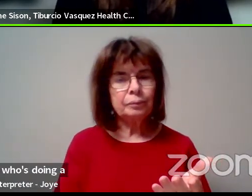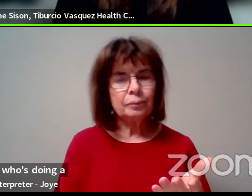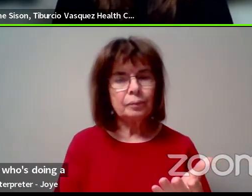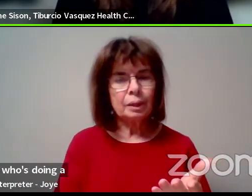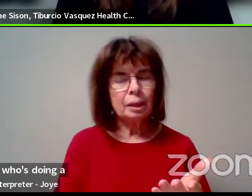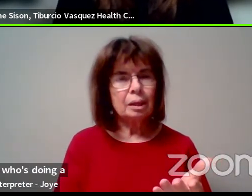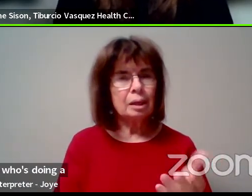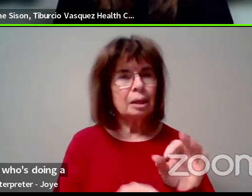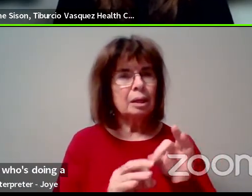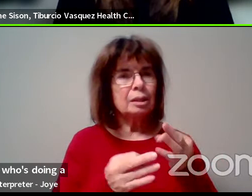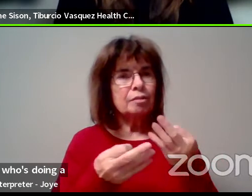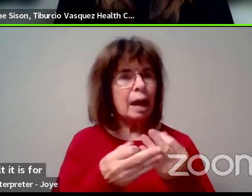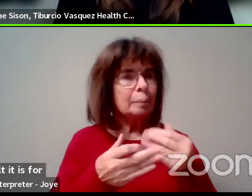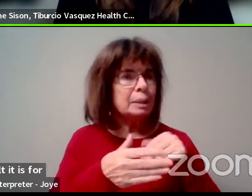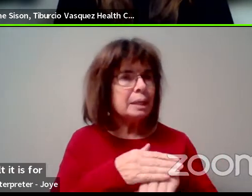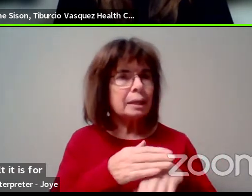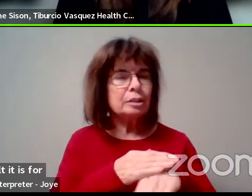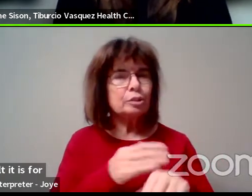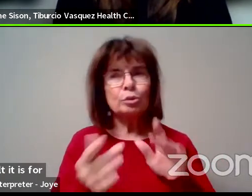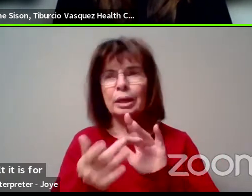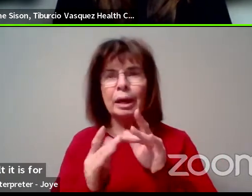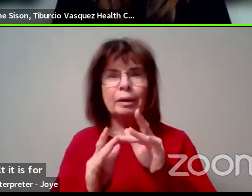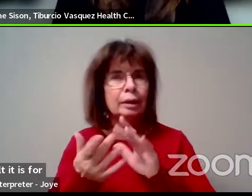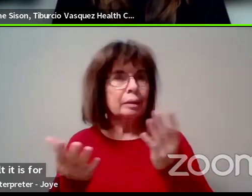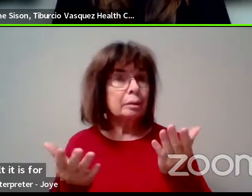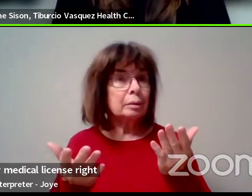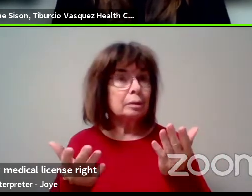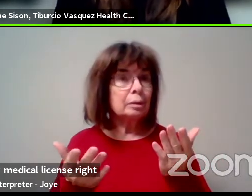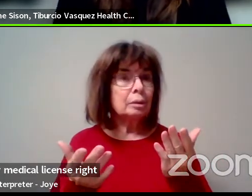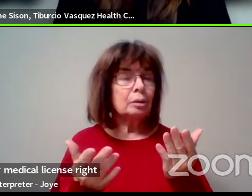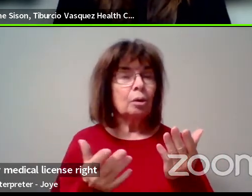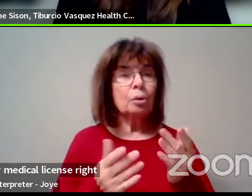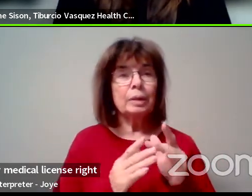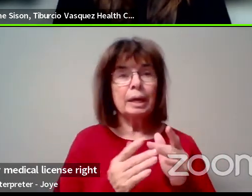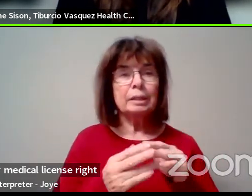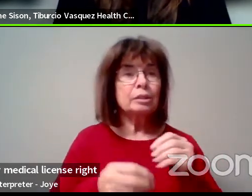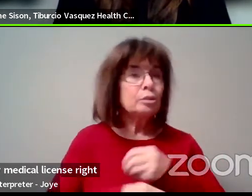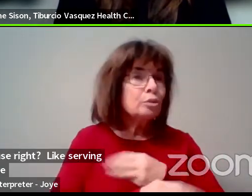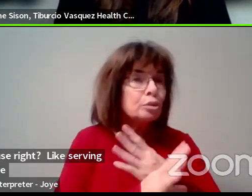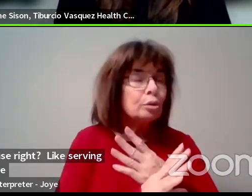the family's access to internet and to access Zoom,